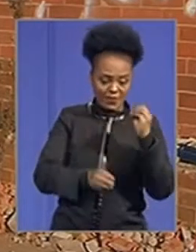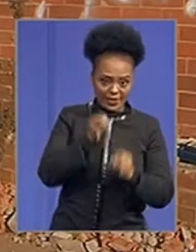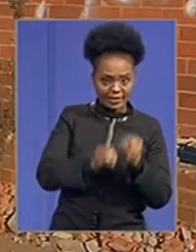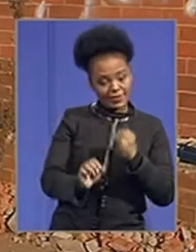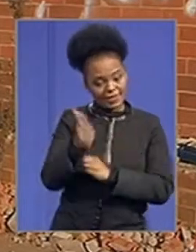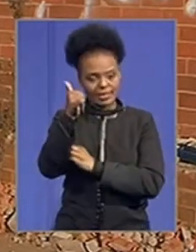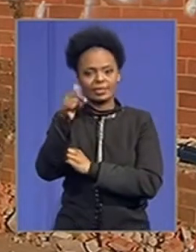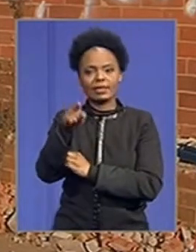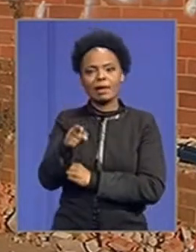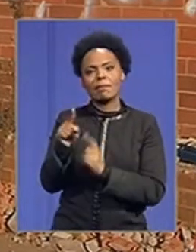Diswe Diti Rinneza Diesel.